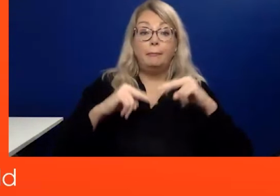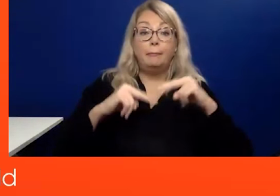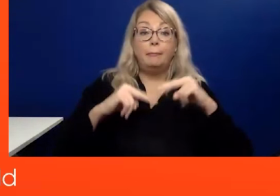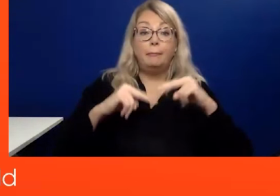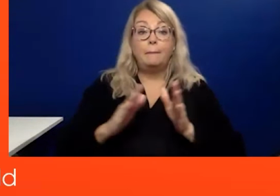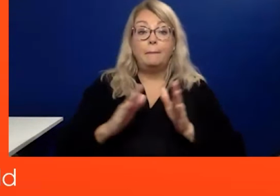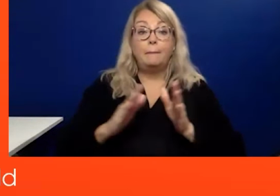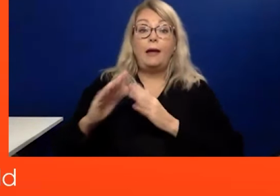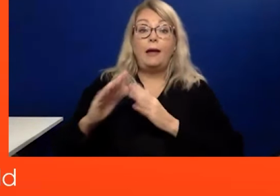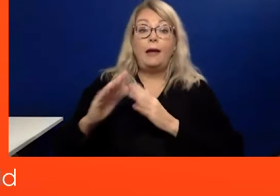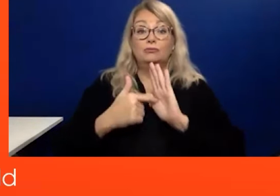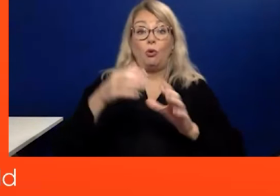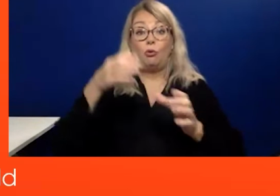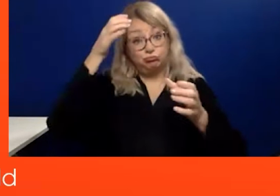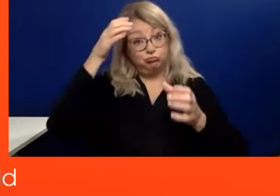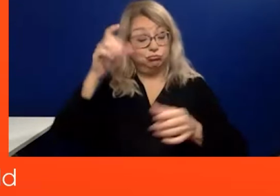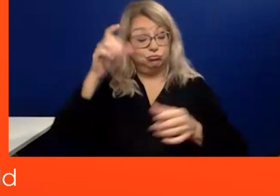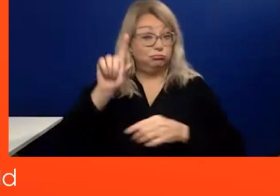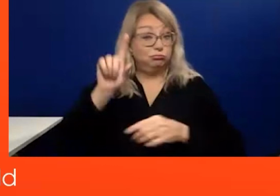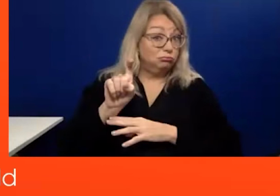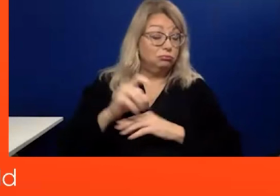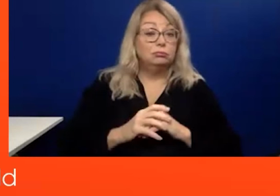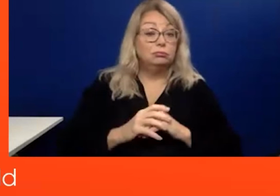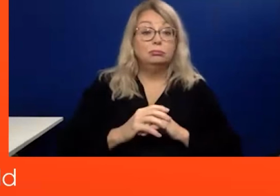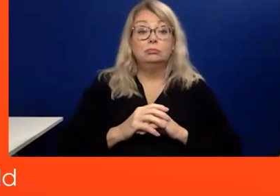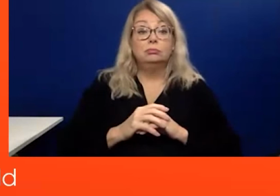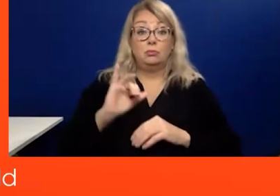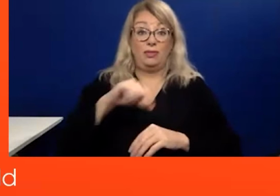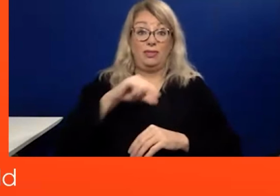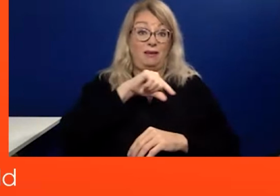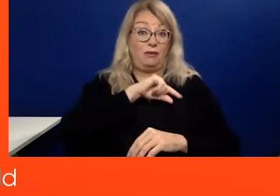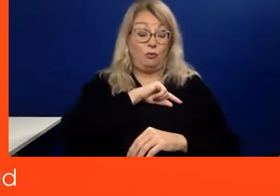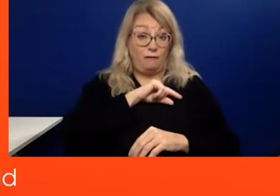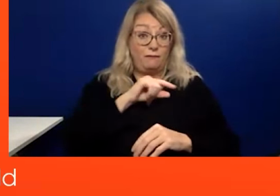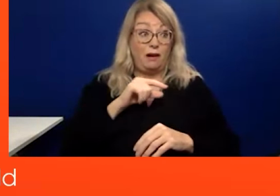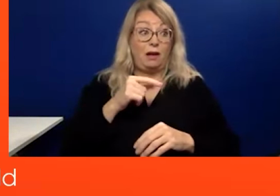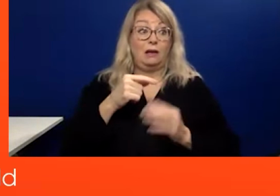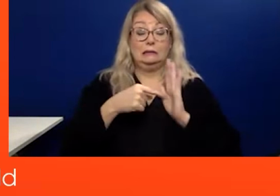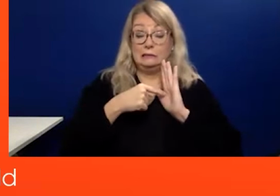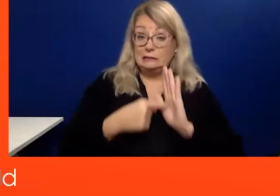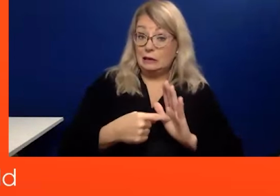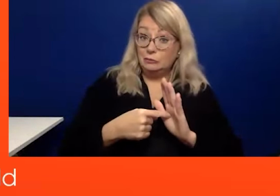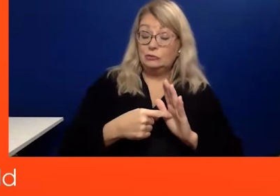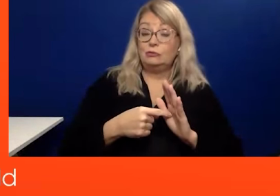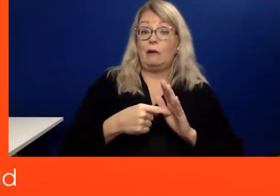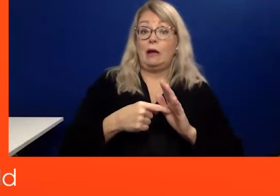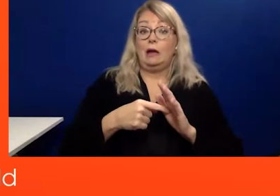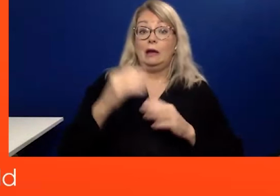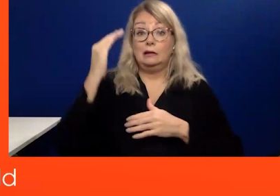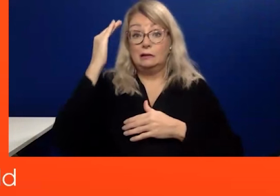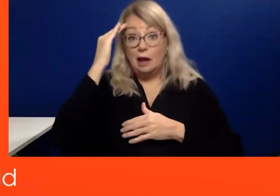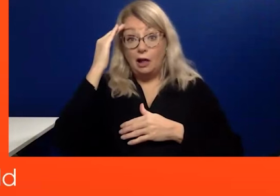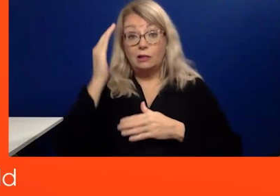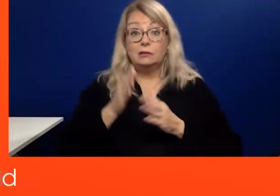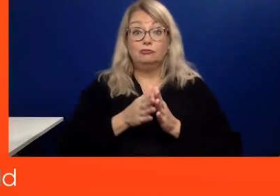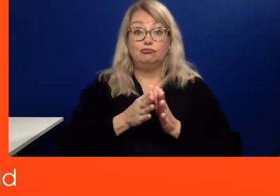actually create a complete set of building plans, would that qualify? Would that demonstrate and provide that breadth of knowledge so